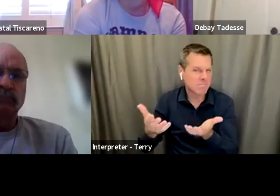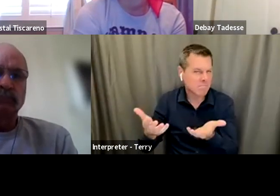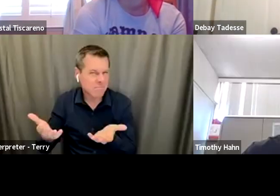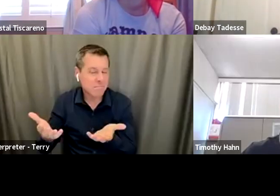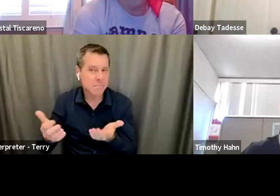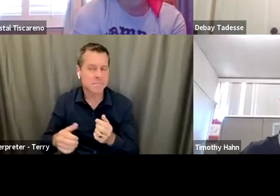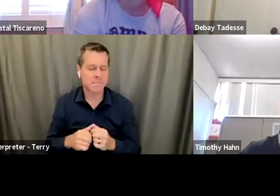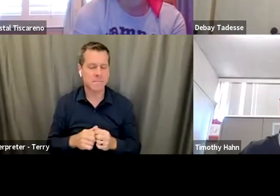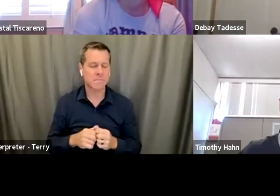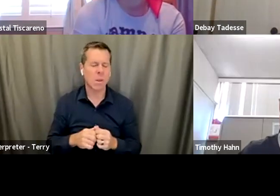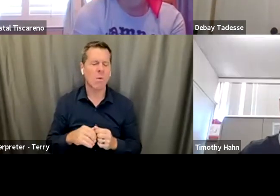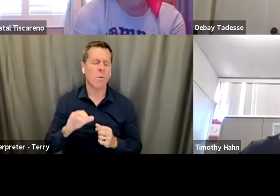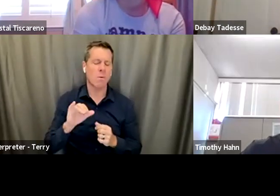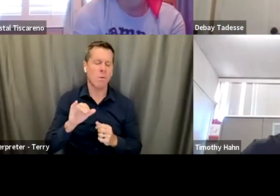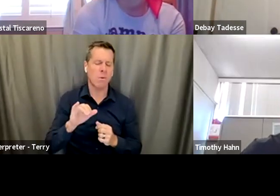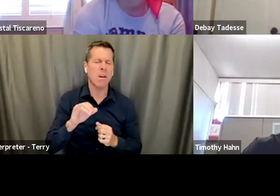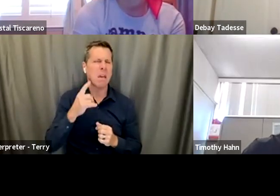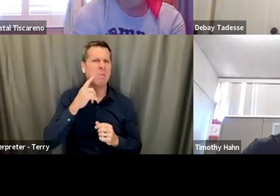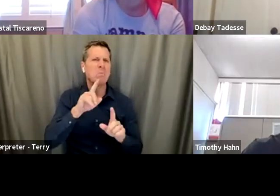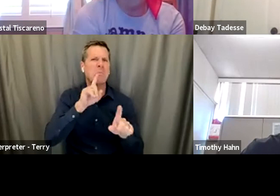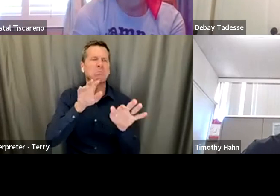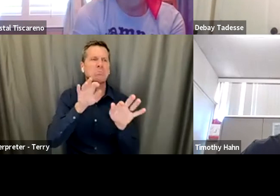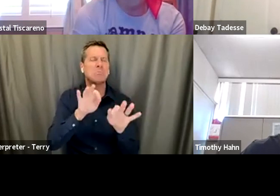So I think I can answer this one. Okay.